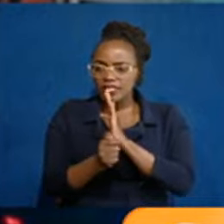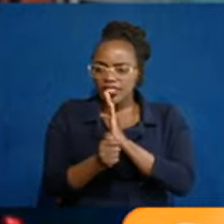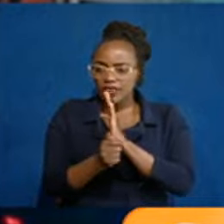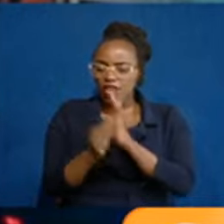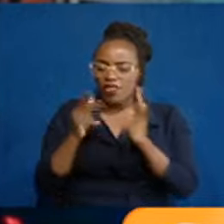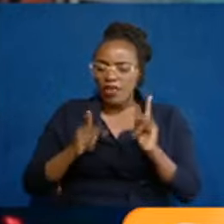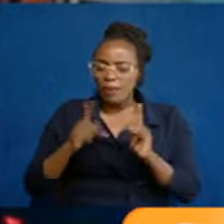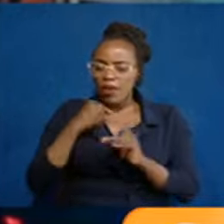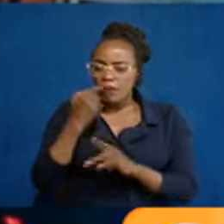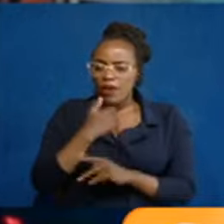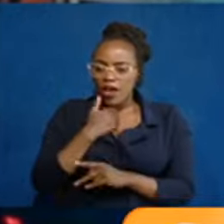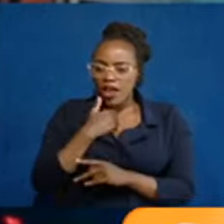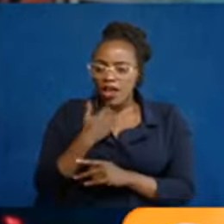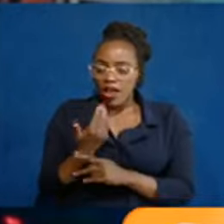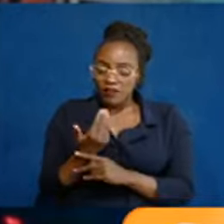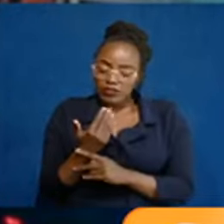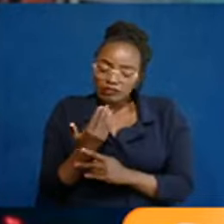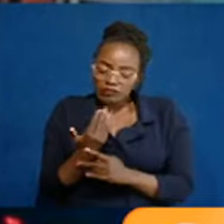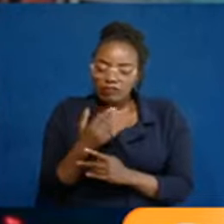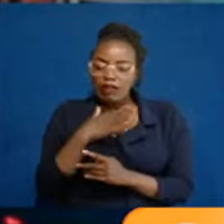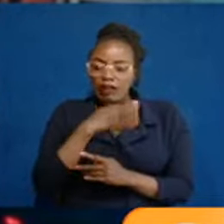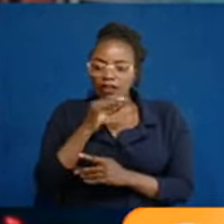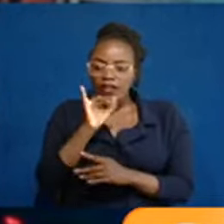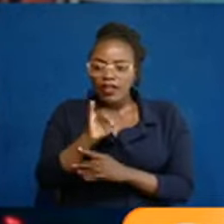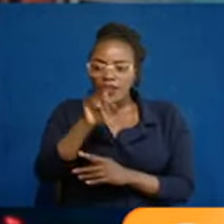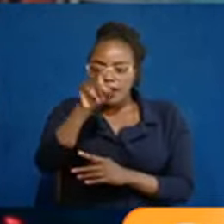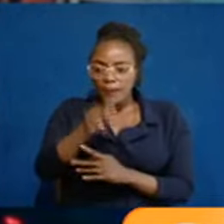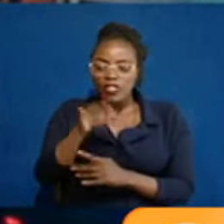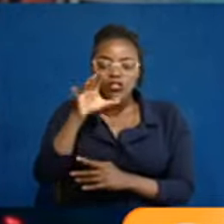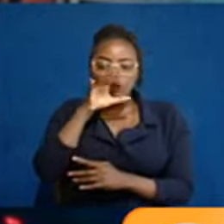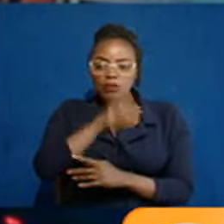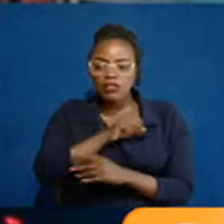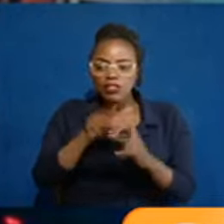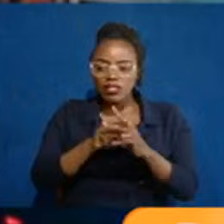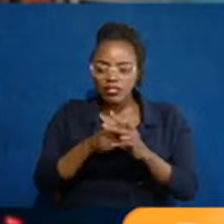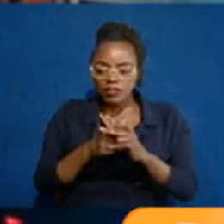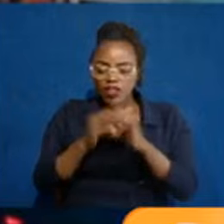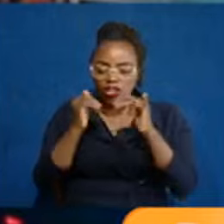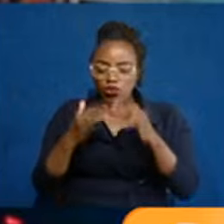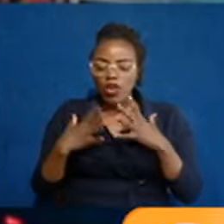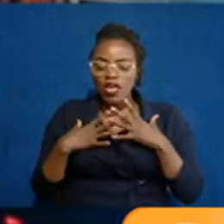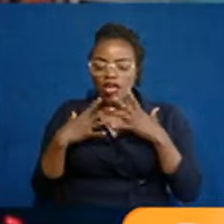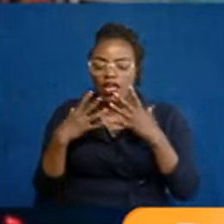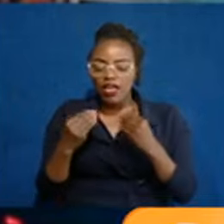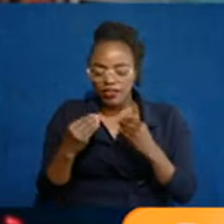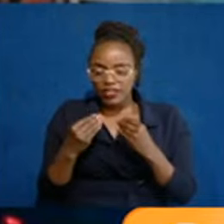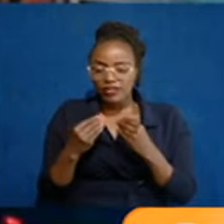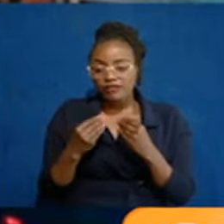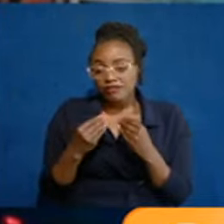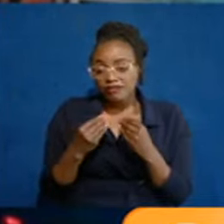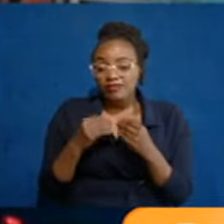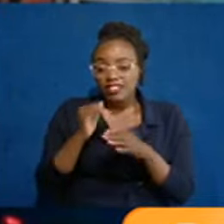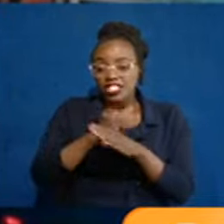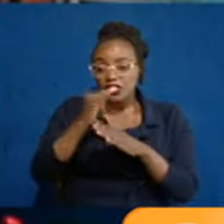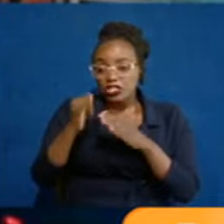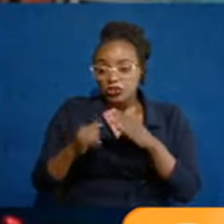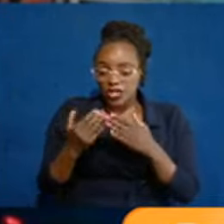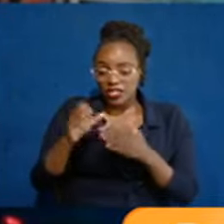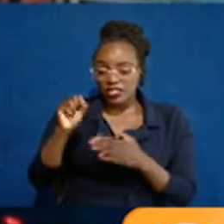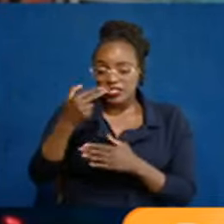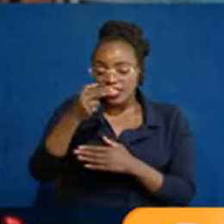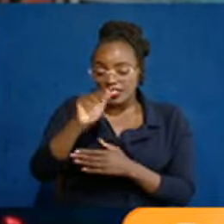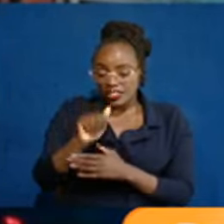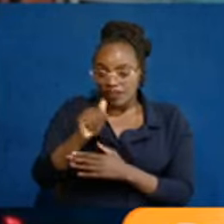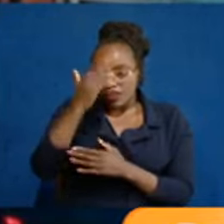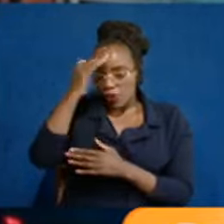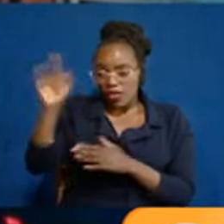who took that tip off lightly, you must have missed the rollout of the new health insurance scheme, SHA, because that was